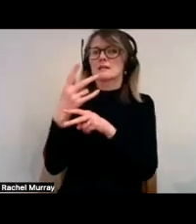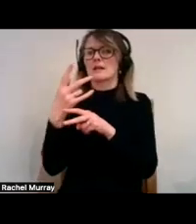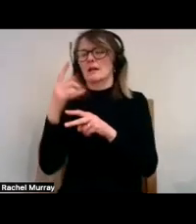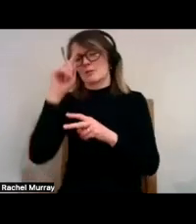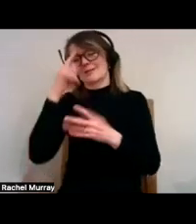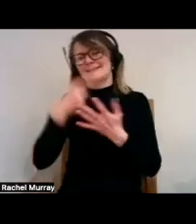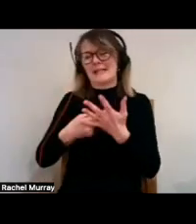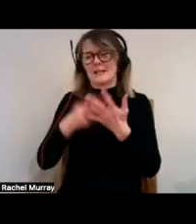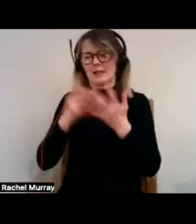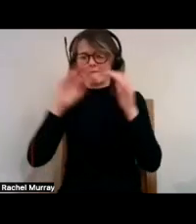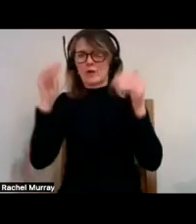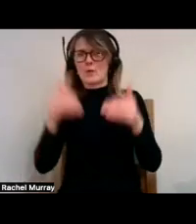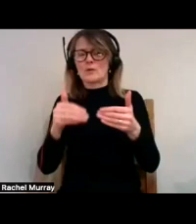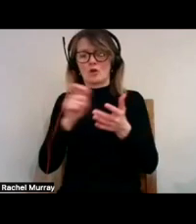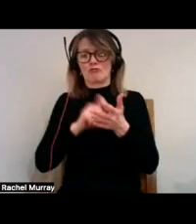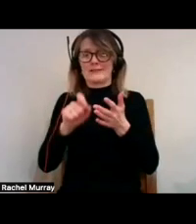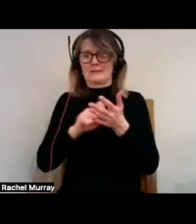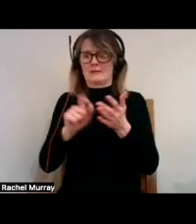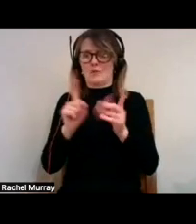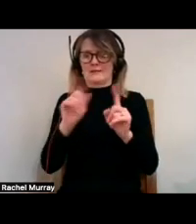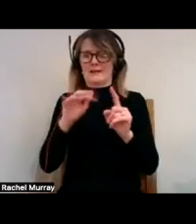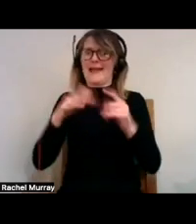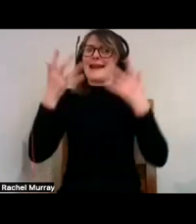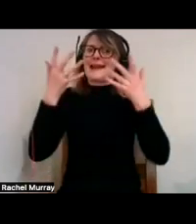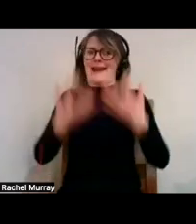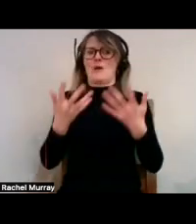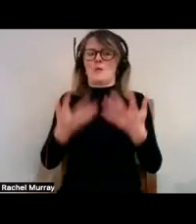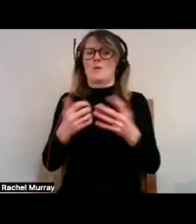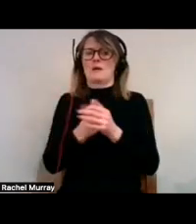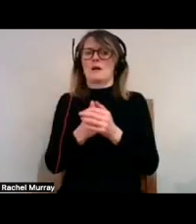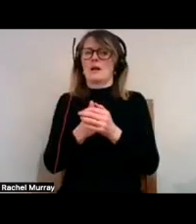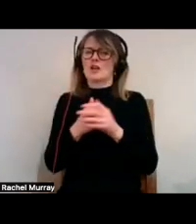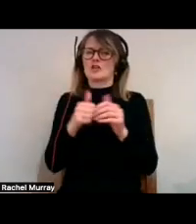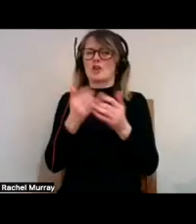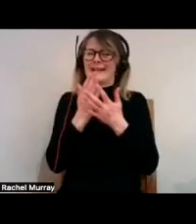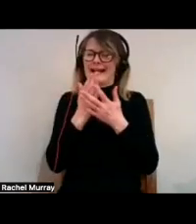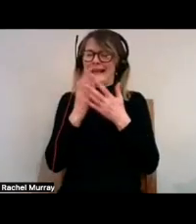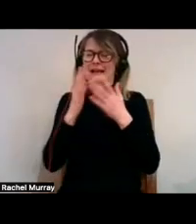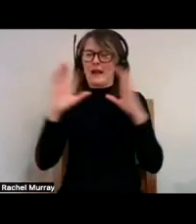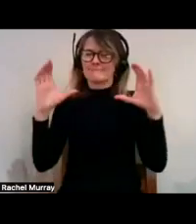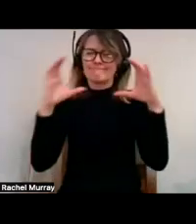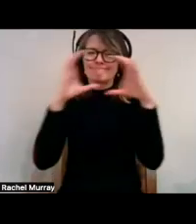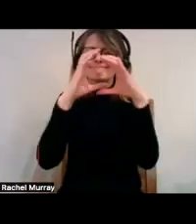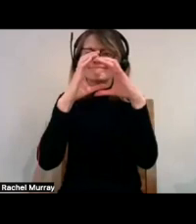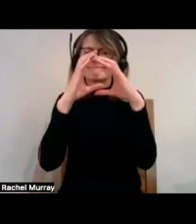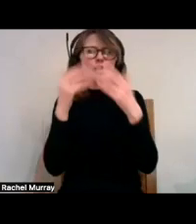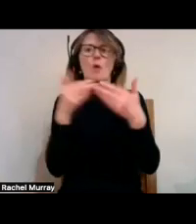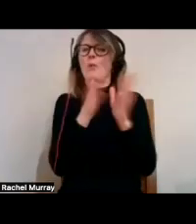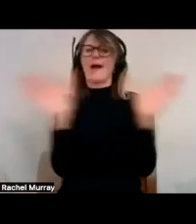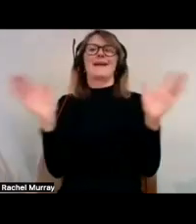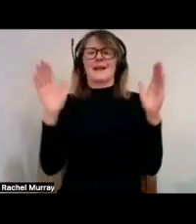at the moment by people in the Church of England about power. So a very narrow lens, really, to see what was being